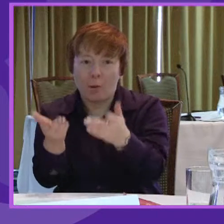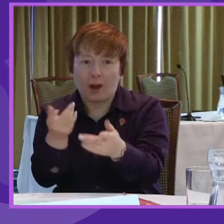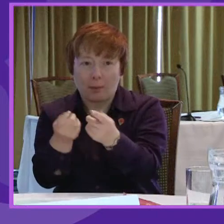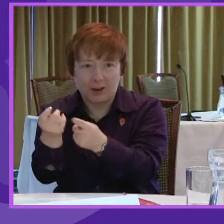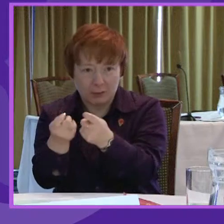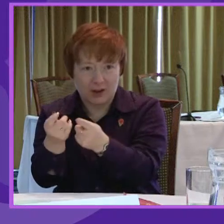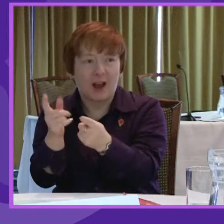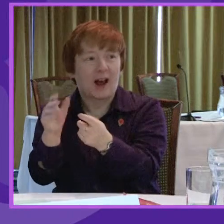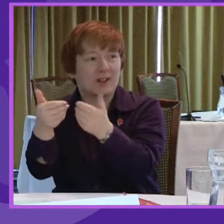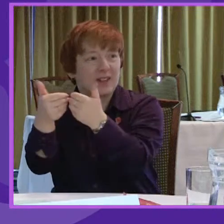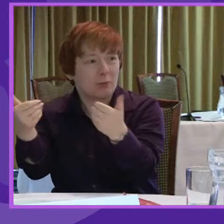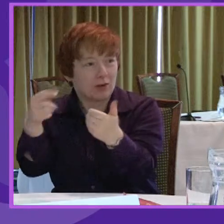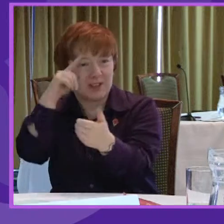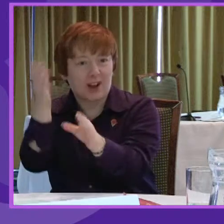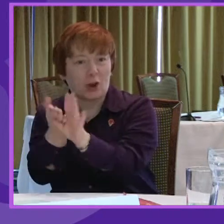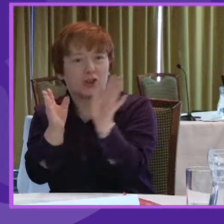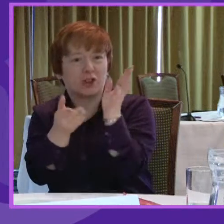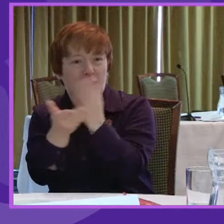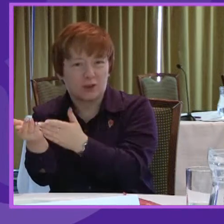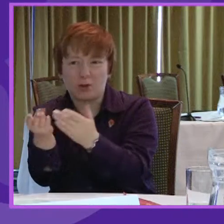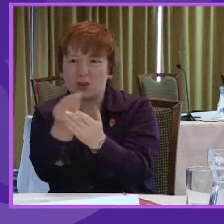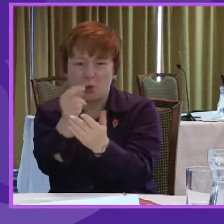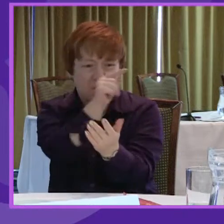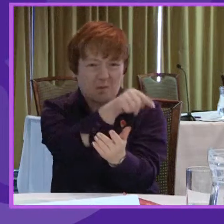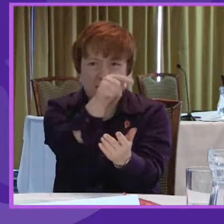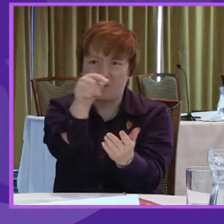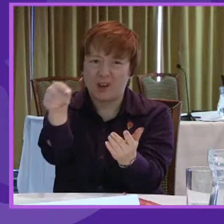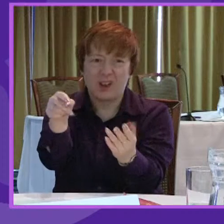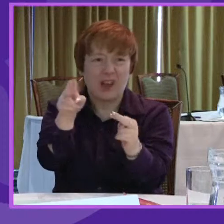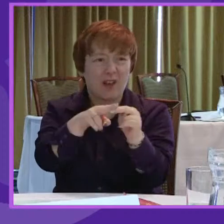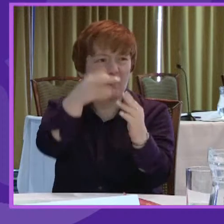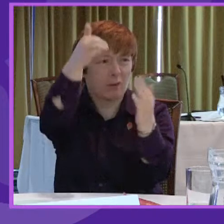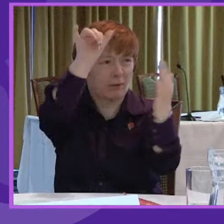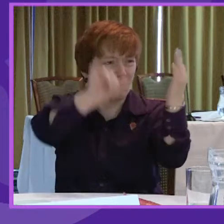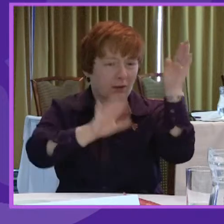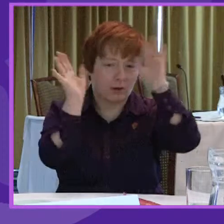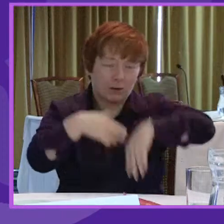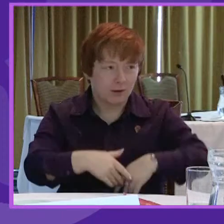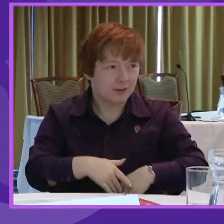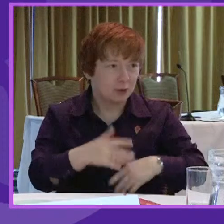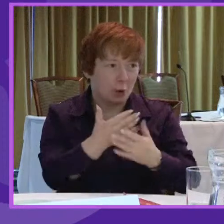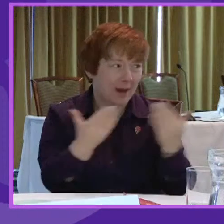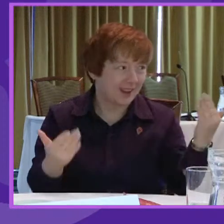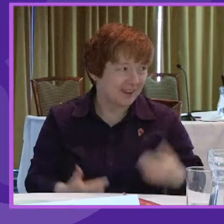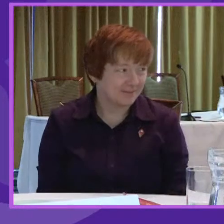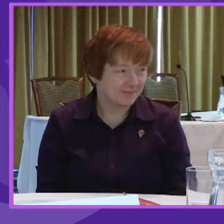separate neuropsychology service as well. So hence why I put some services, because when I started listing them, I ran out of